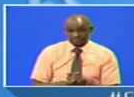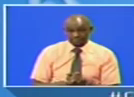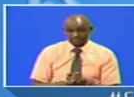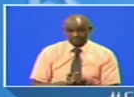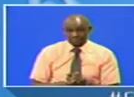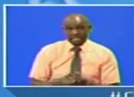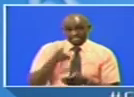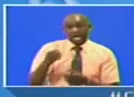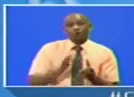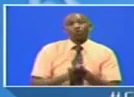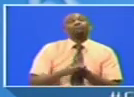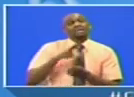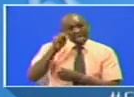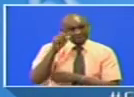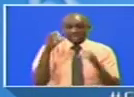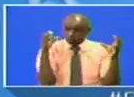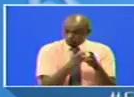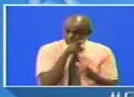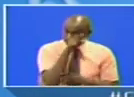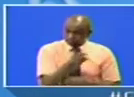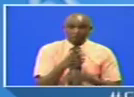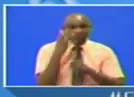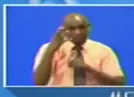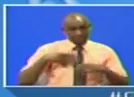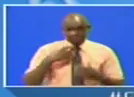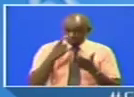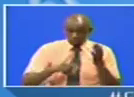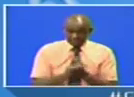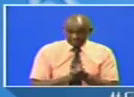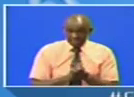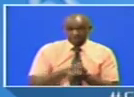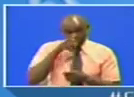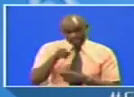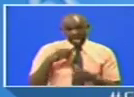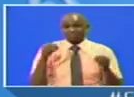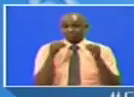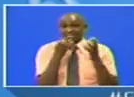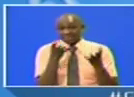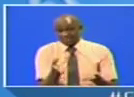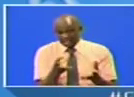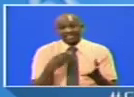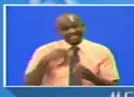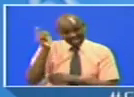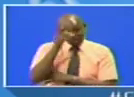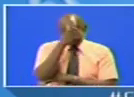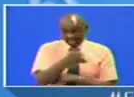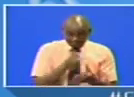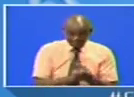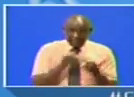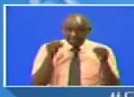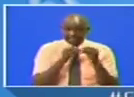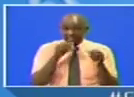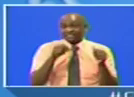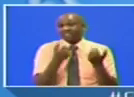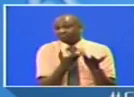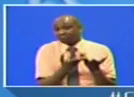the principles of the opposition alliance NASA resurfaced earlier today for a show of unity at a rally here in Nairobi. The leaders dismissed